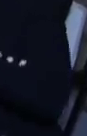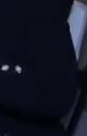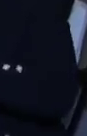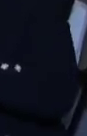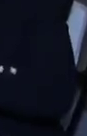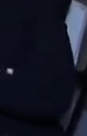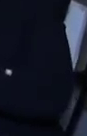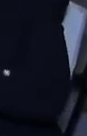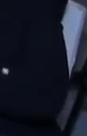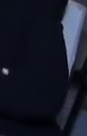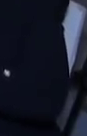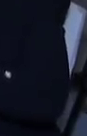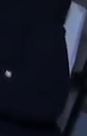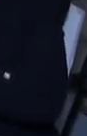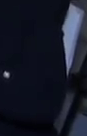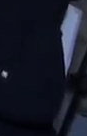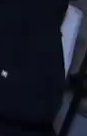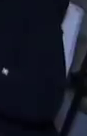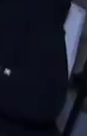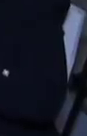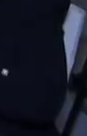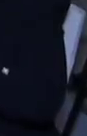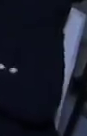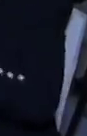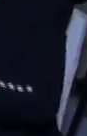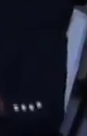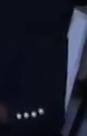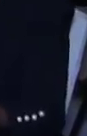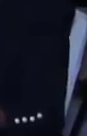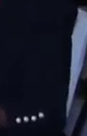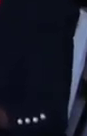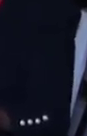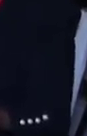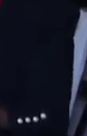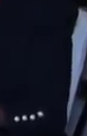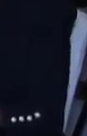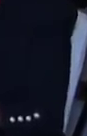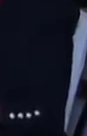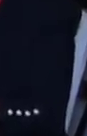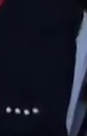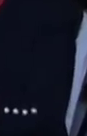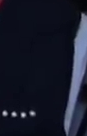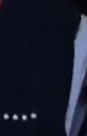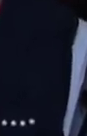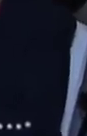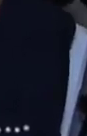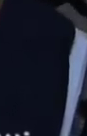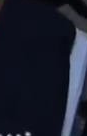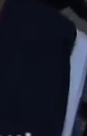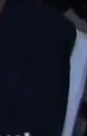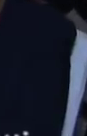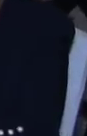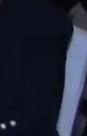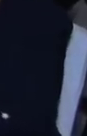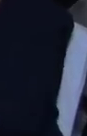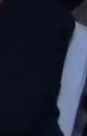just want to make an example of Kenya. When there was